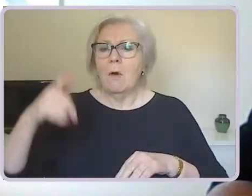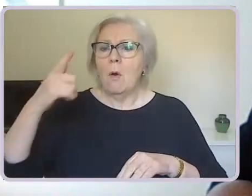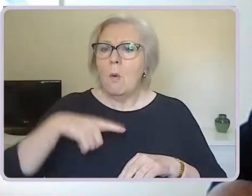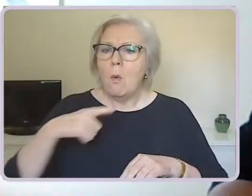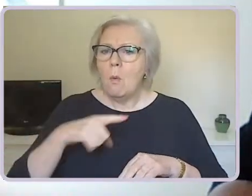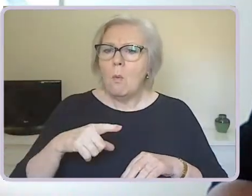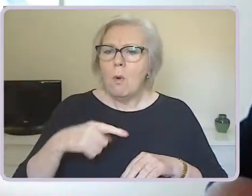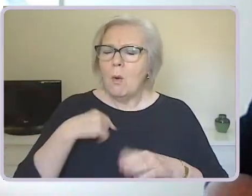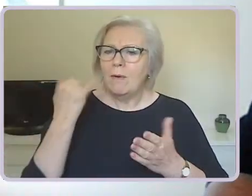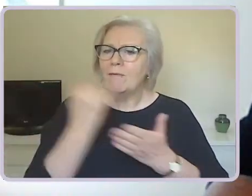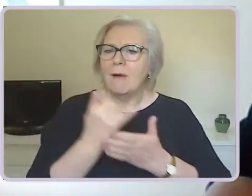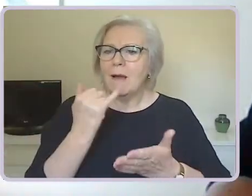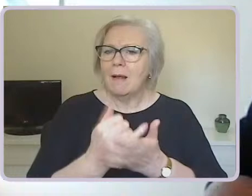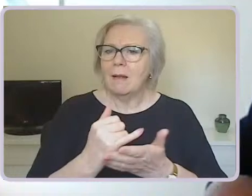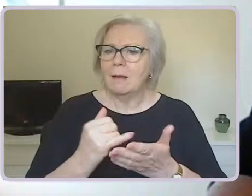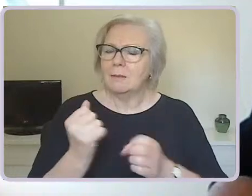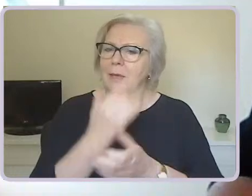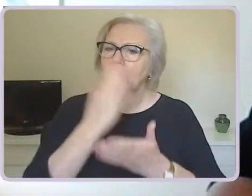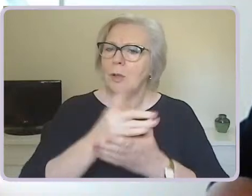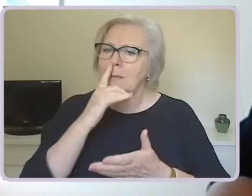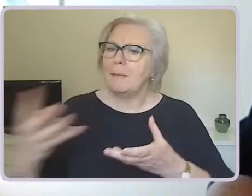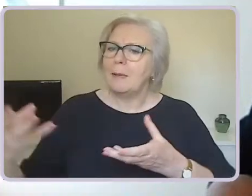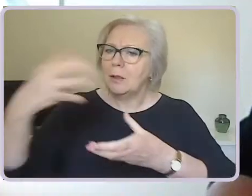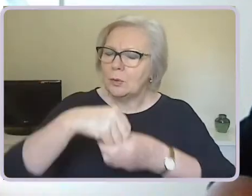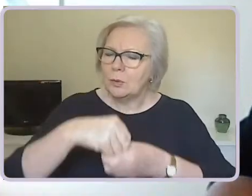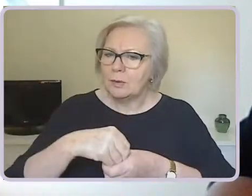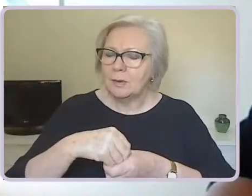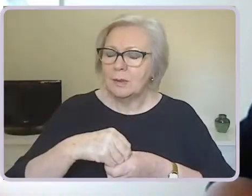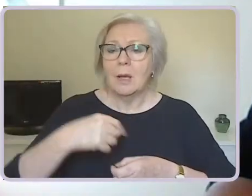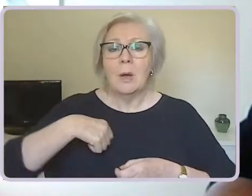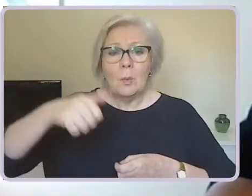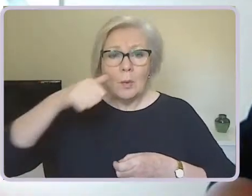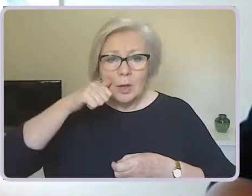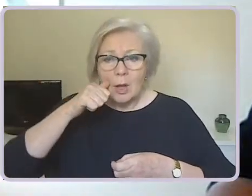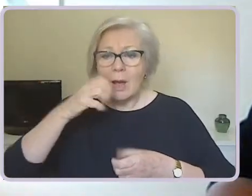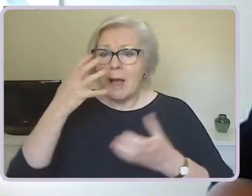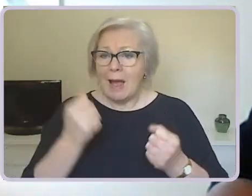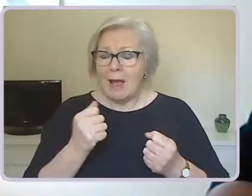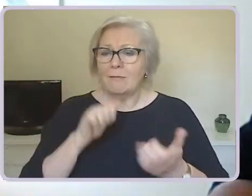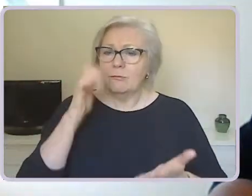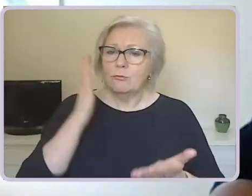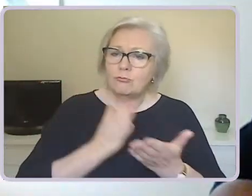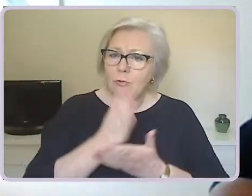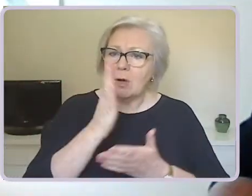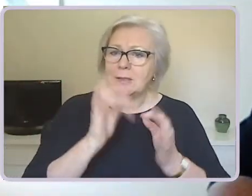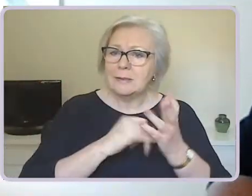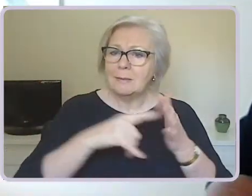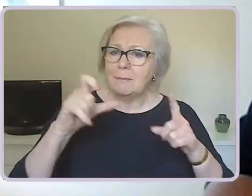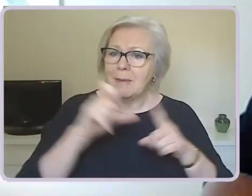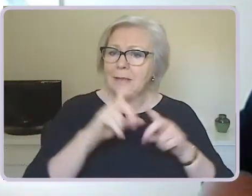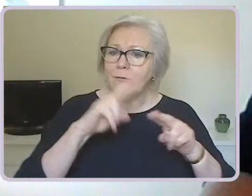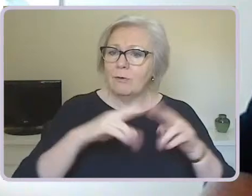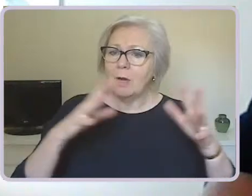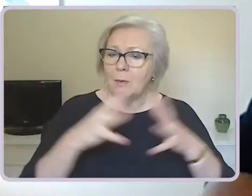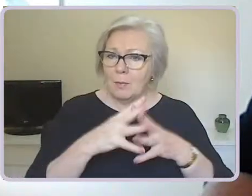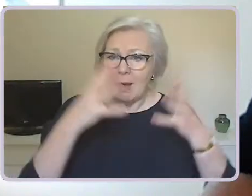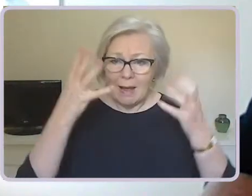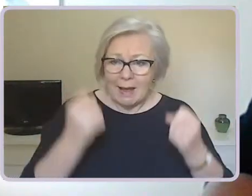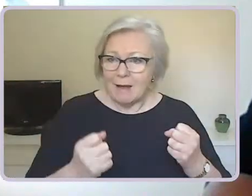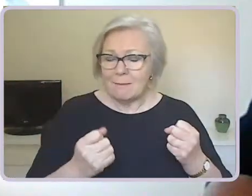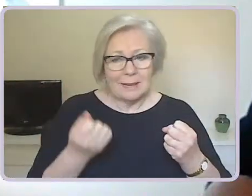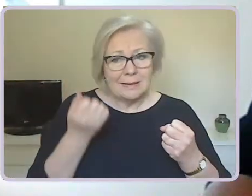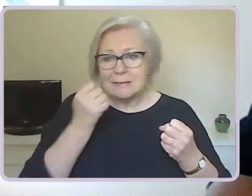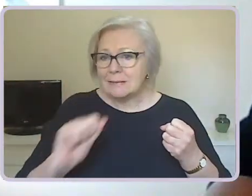consistently inclusive, in spite of the rights-based frameworks and policies that are in place. This year